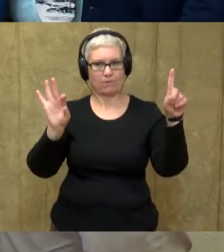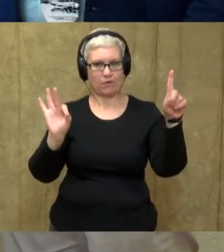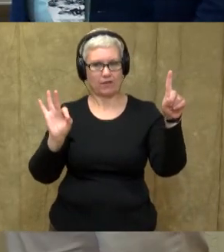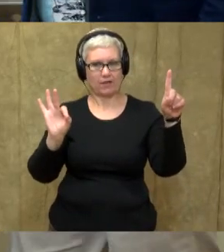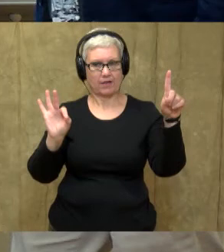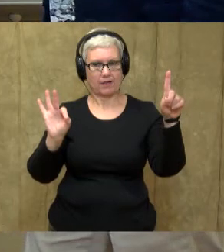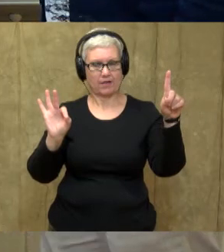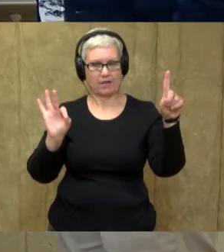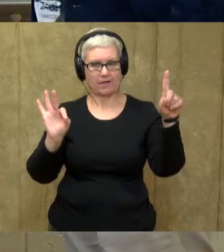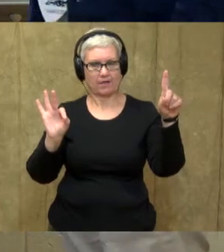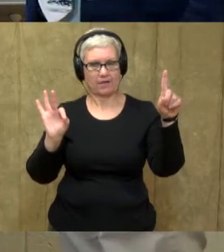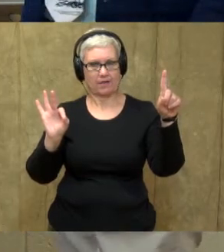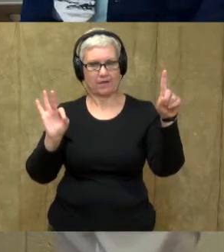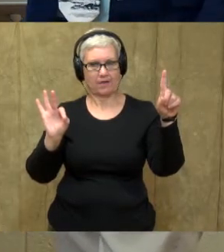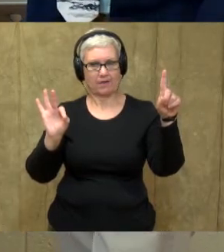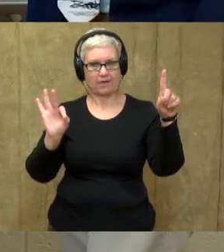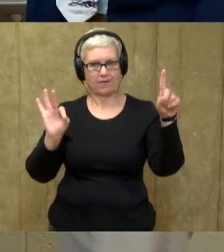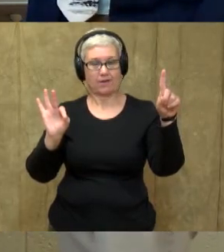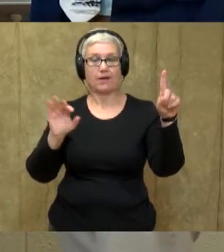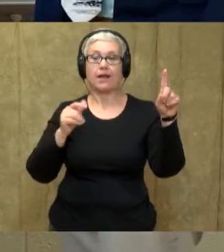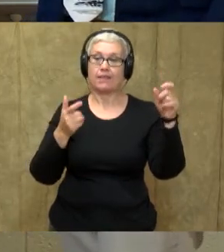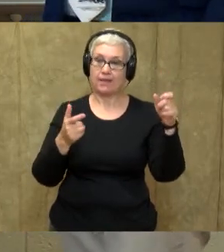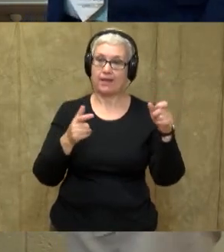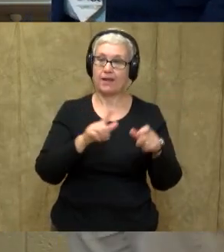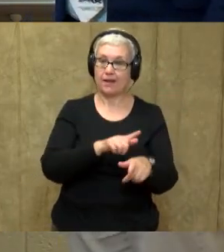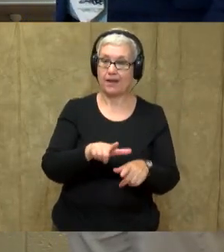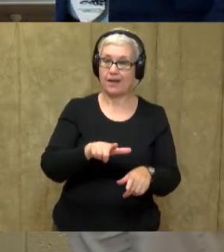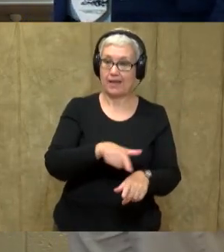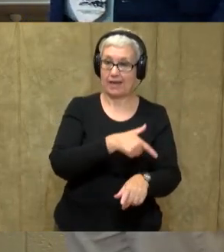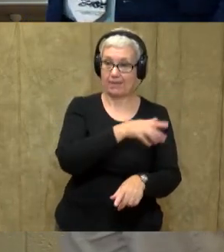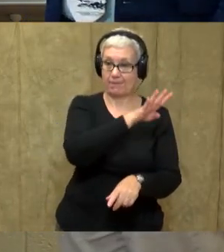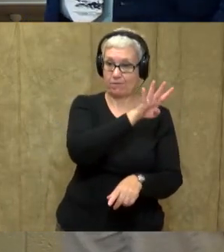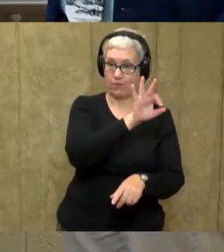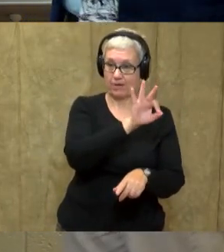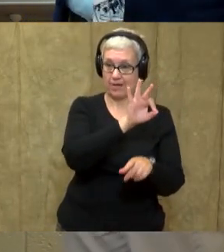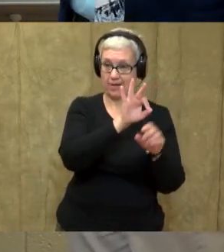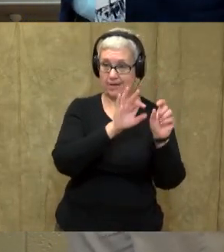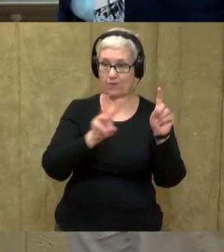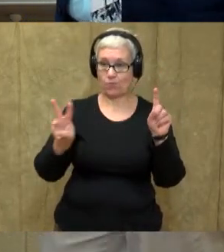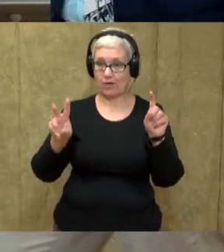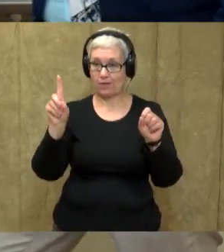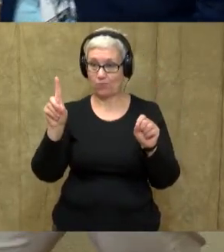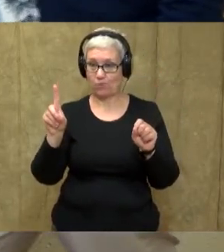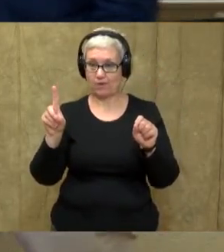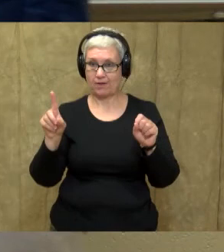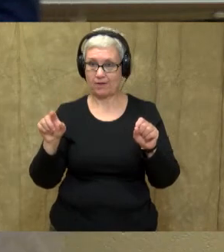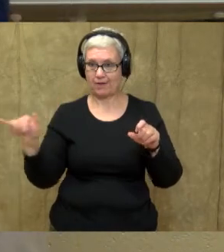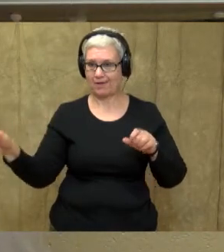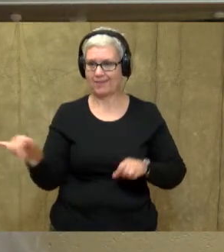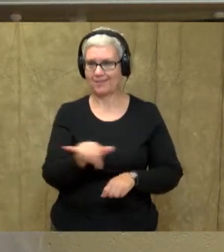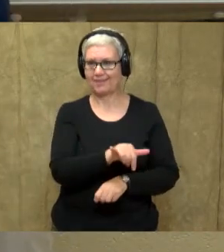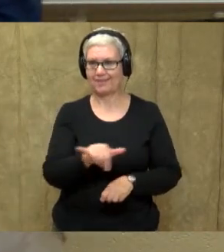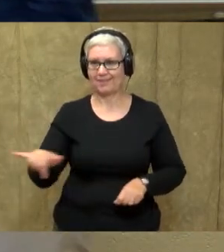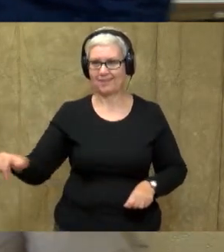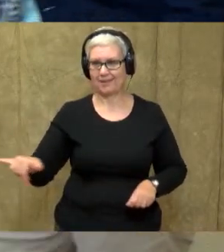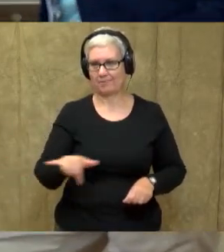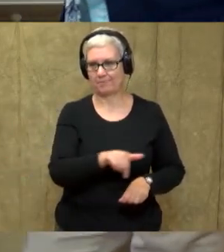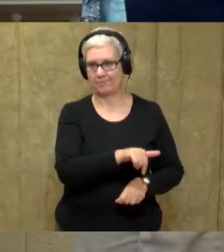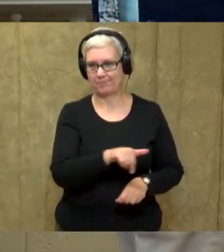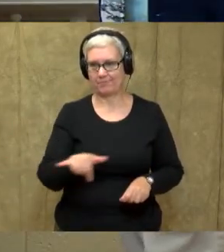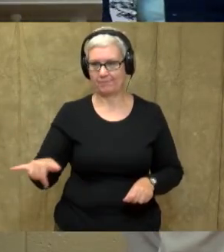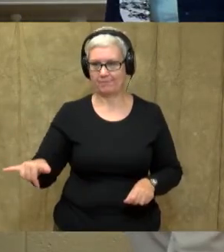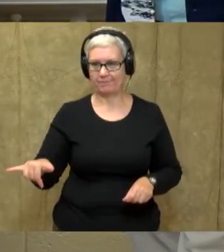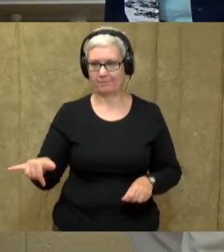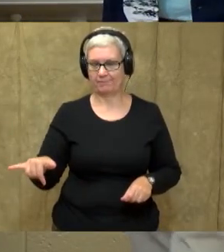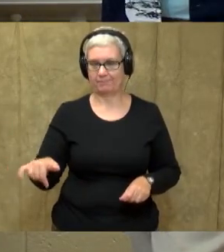then likewise a length of 49 meters and a width of 1 meter, they share the exact same area. right down